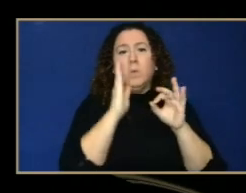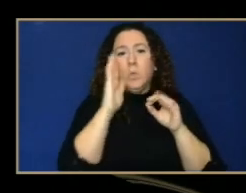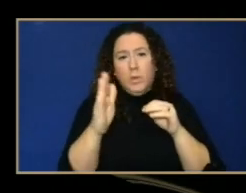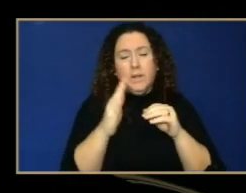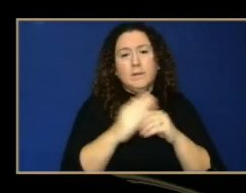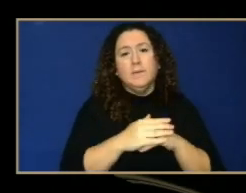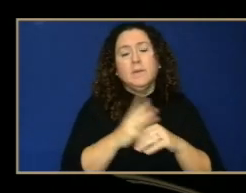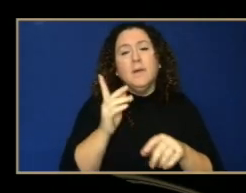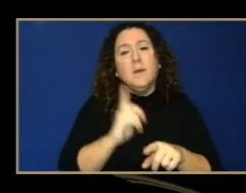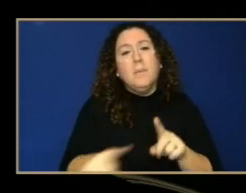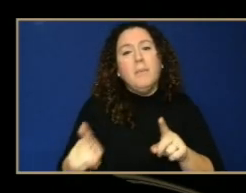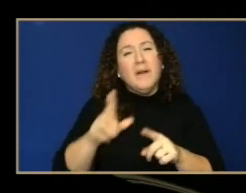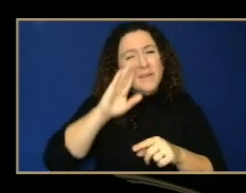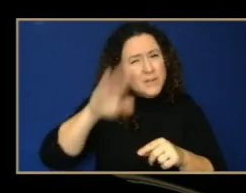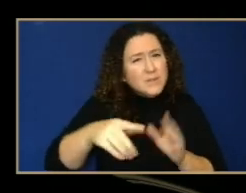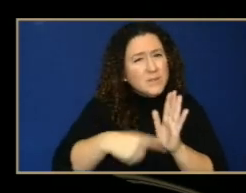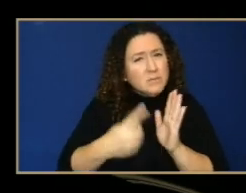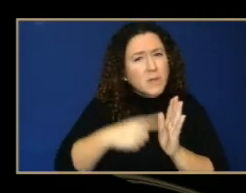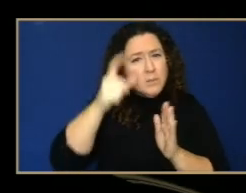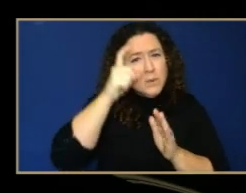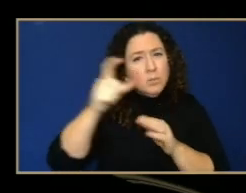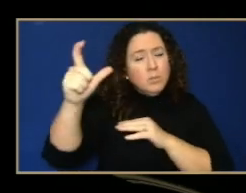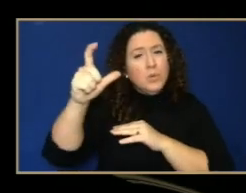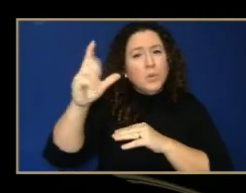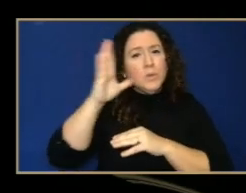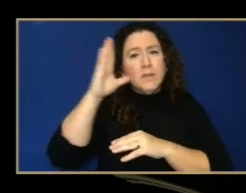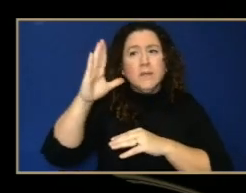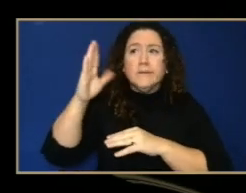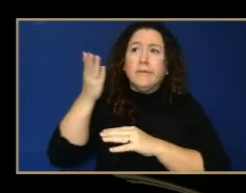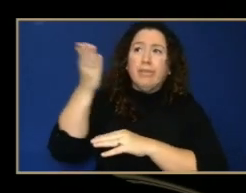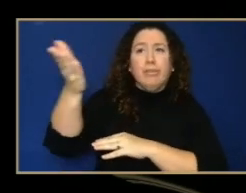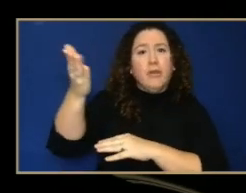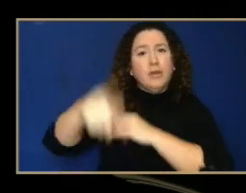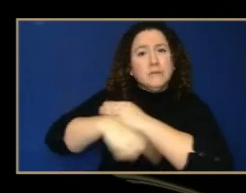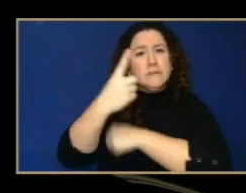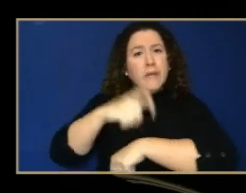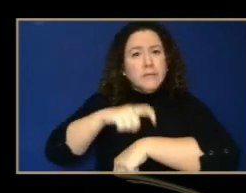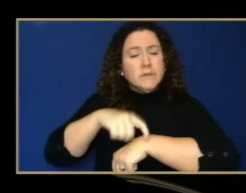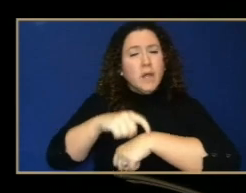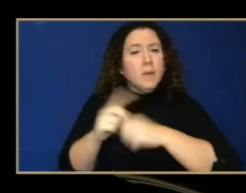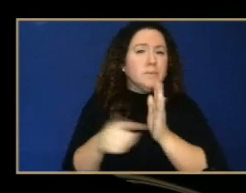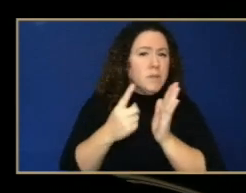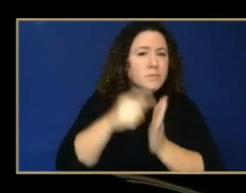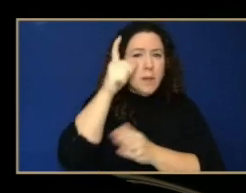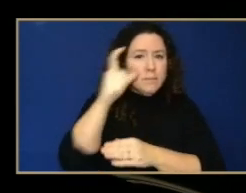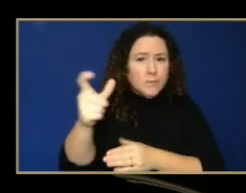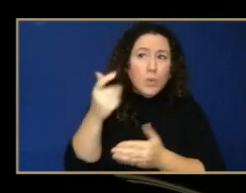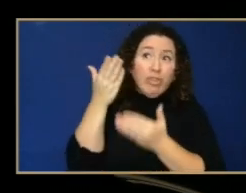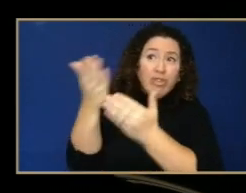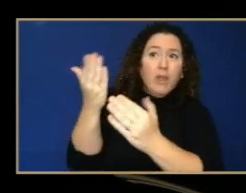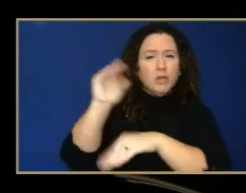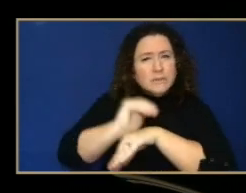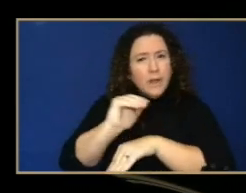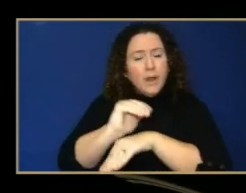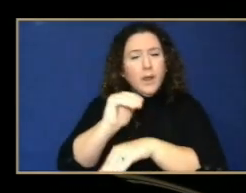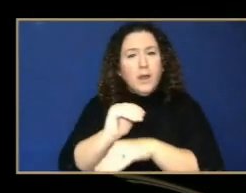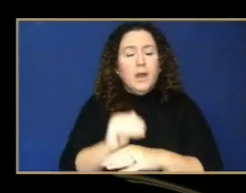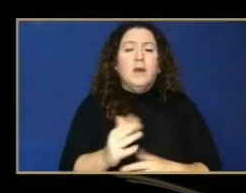to be during the daytime instead of during the nighttime. So, if this happens during the daytime, you could see it if you knew exactly